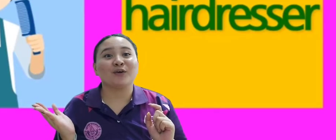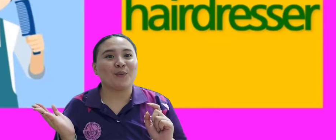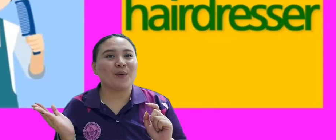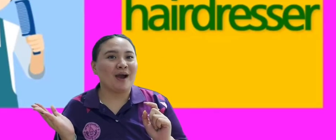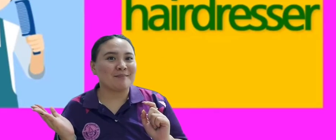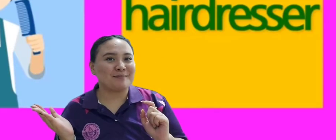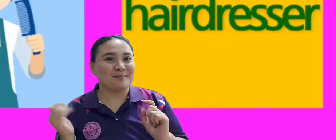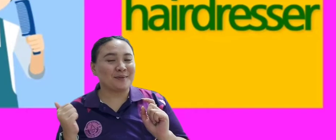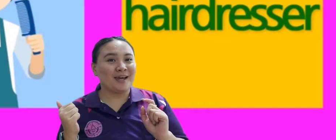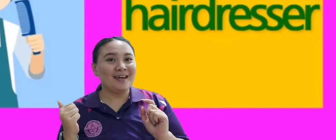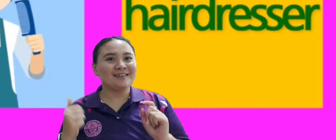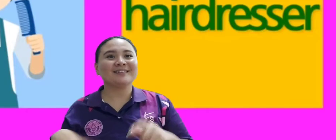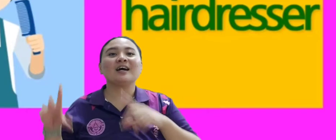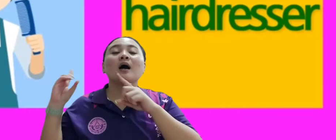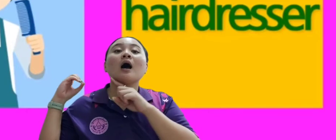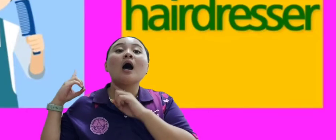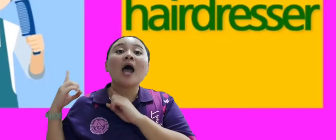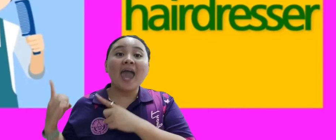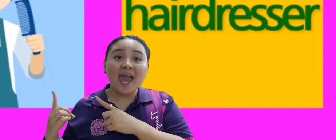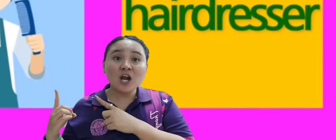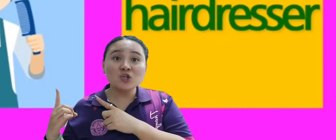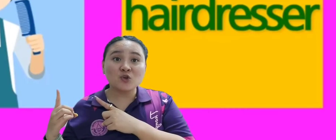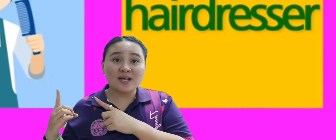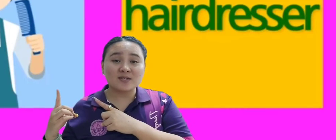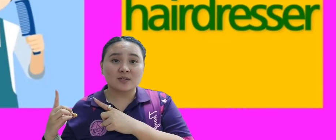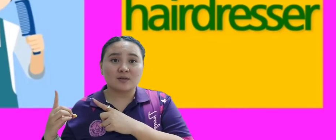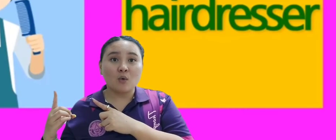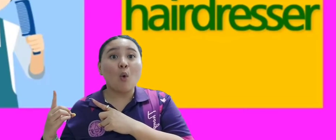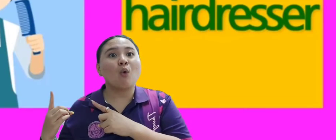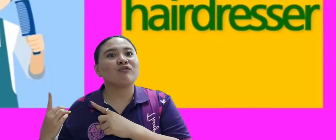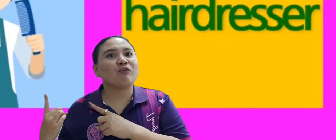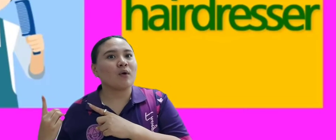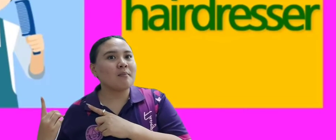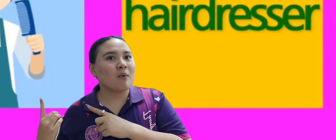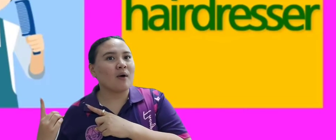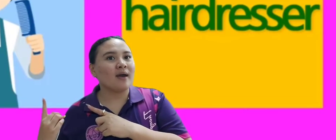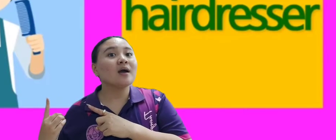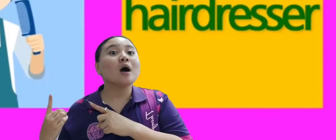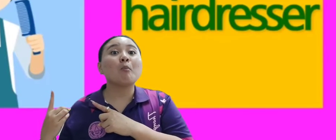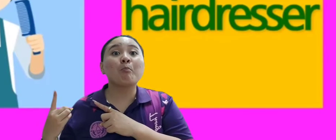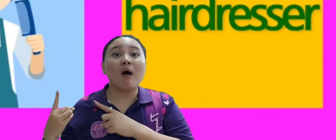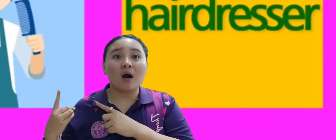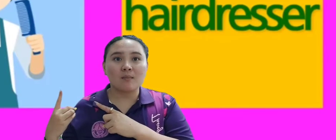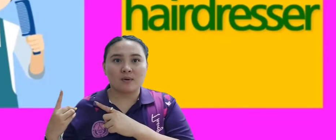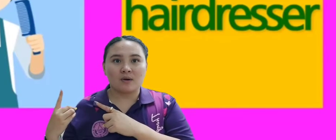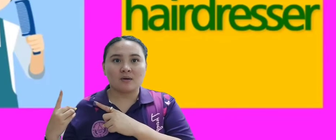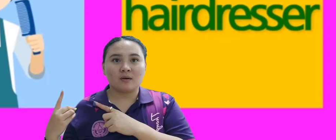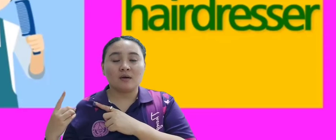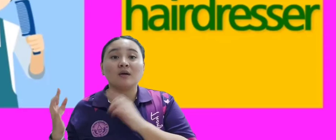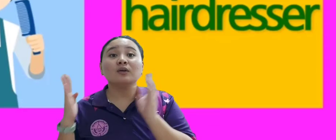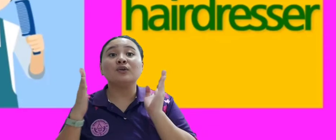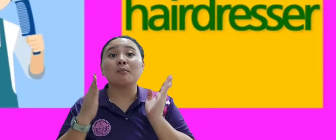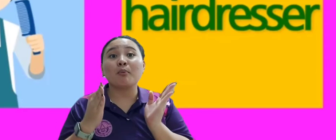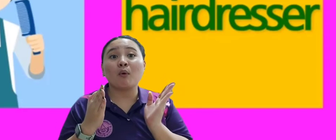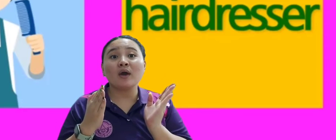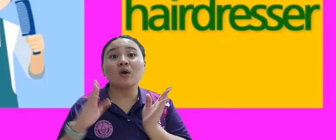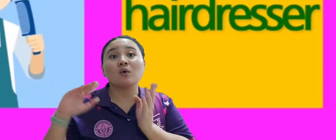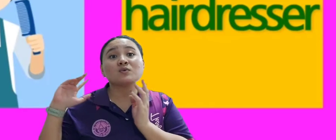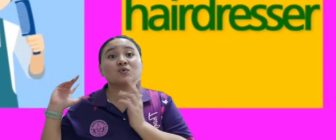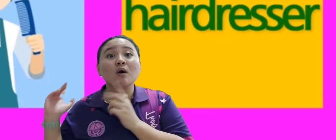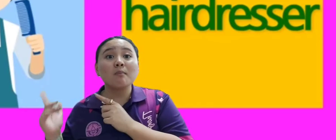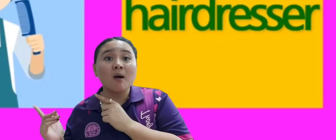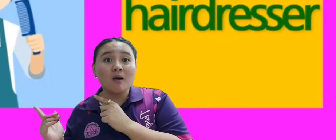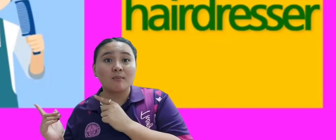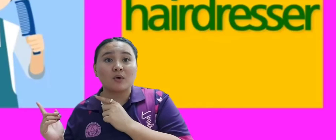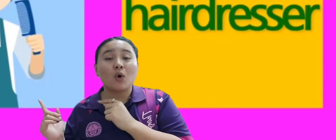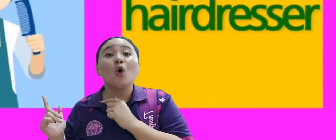already a grown up, okay? Hairdresser. Or for a boy, barber. The boy